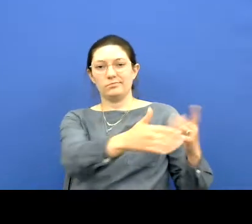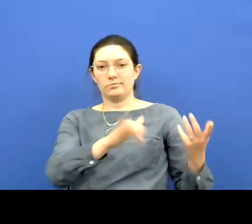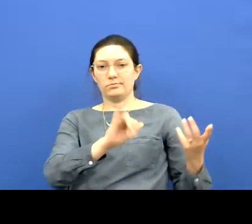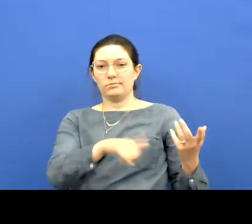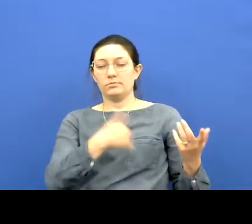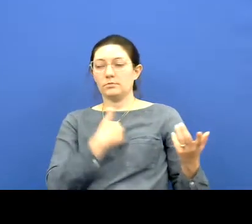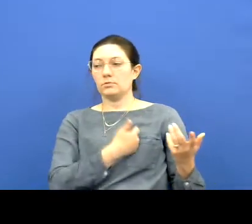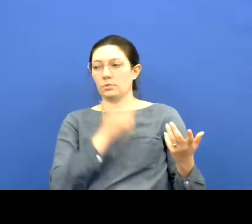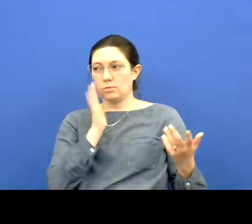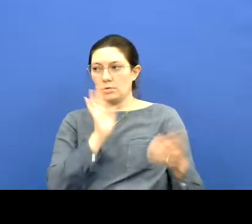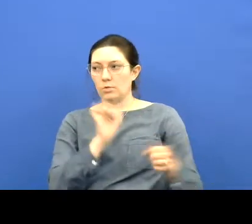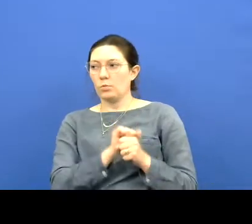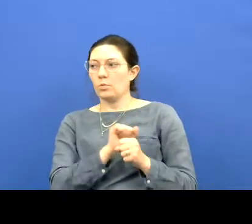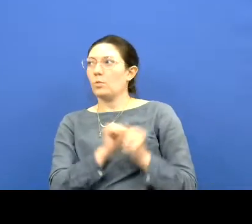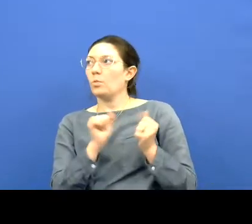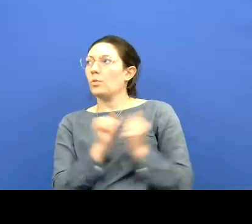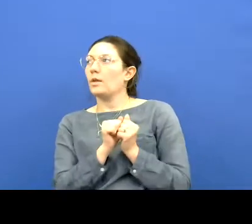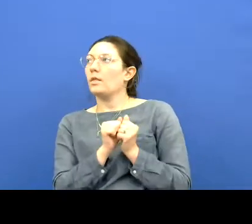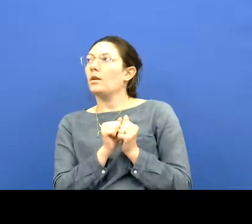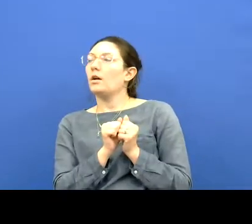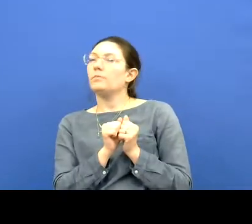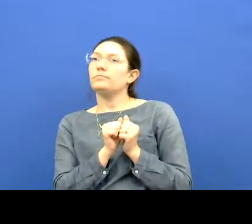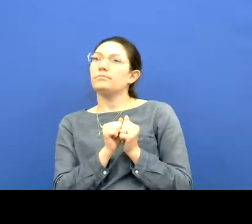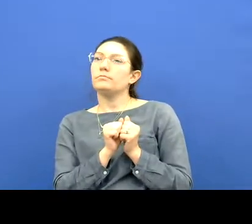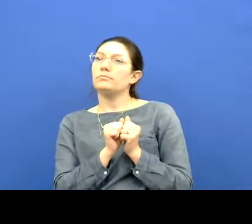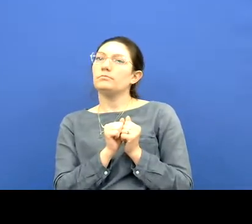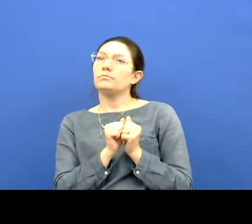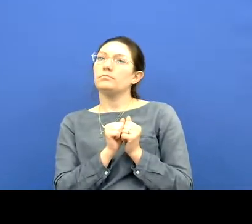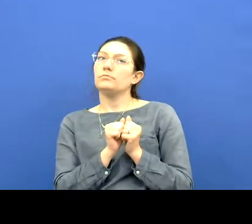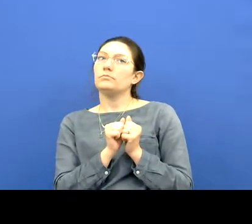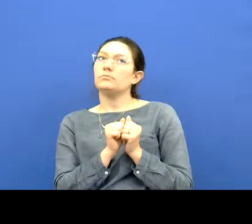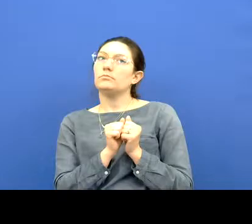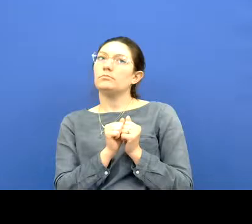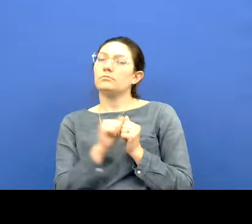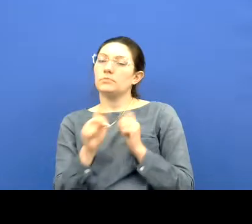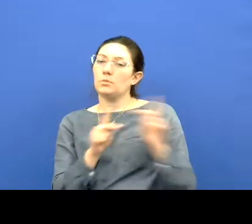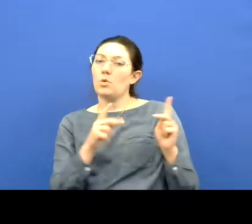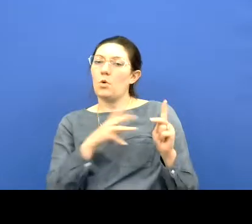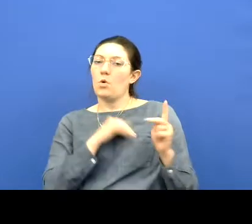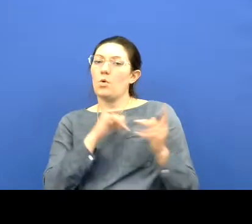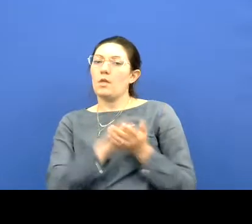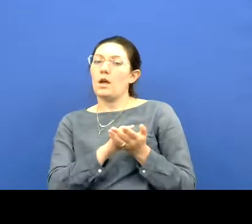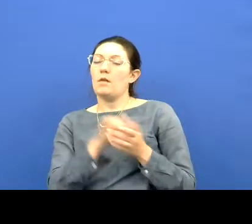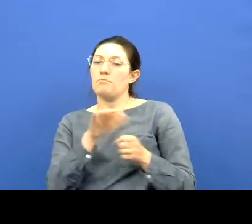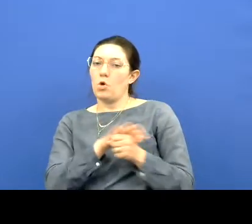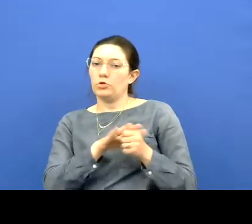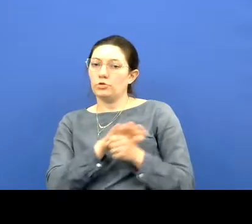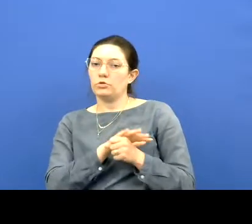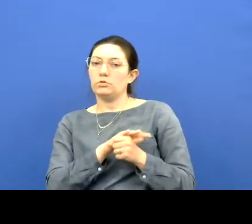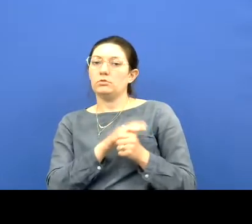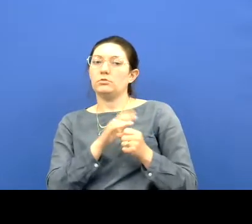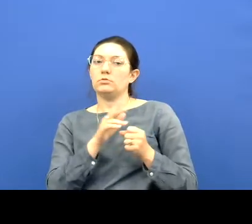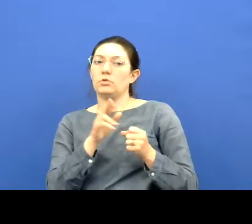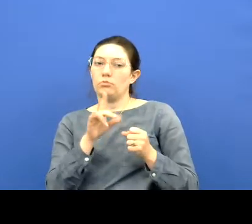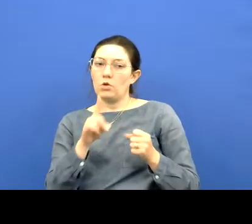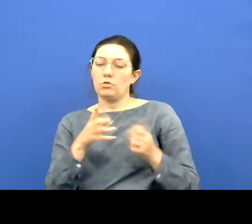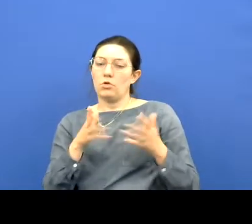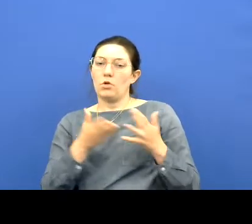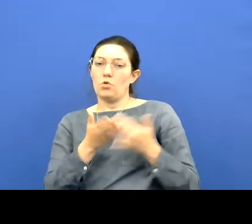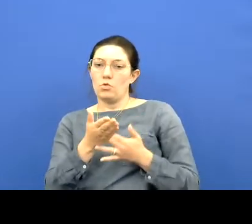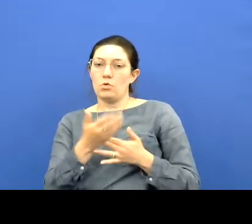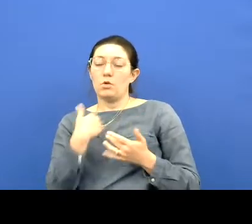to work with the Iacullis who own the parcel to which the road has gone through. We've had some